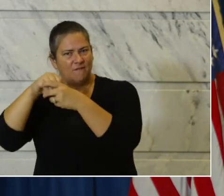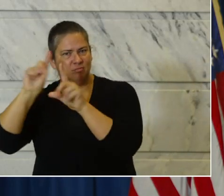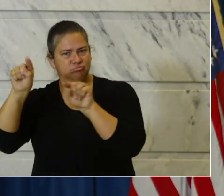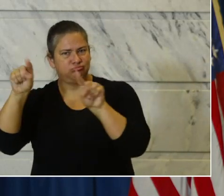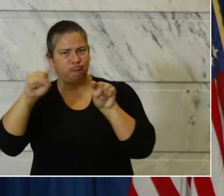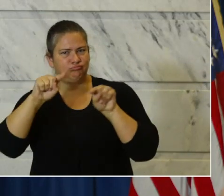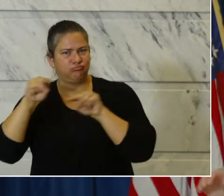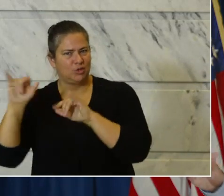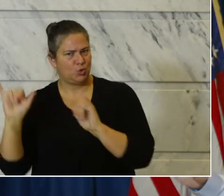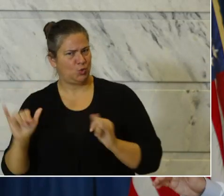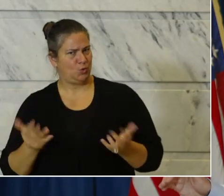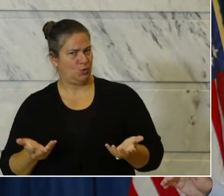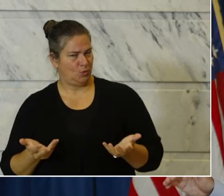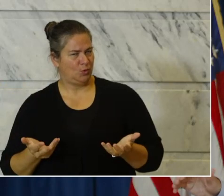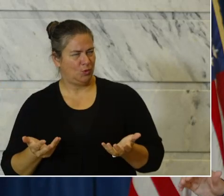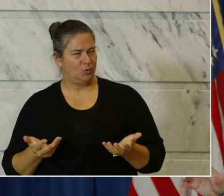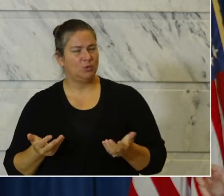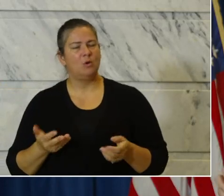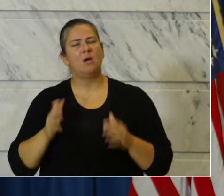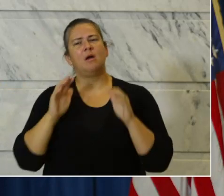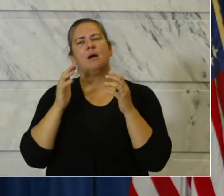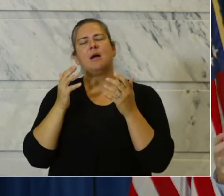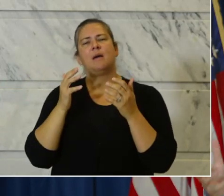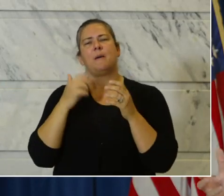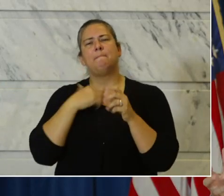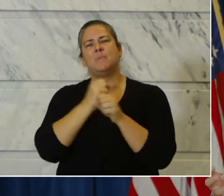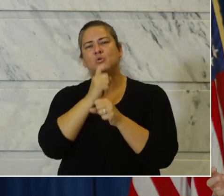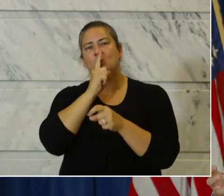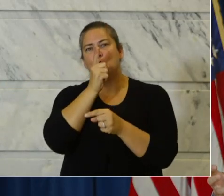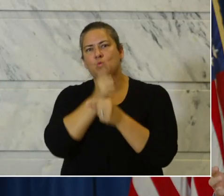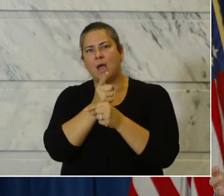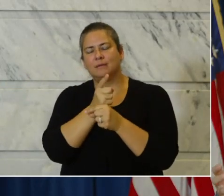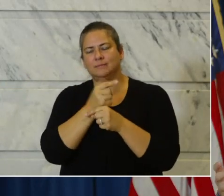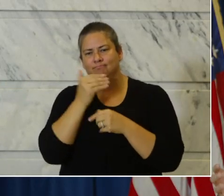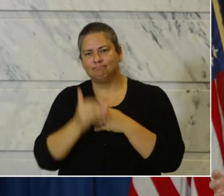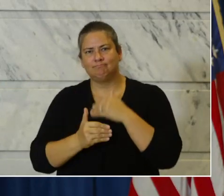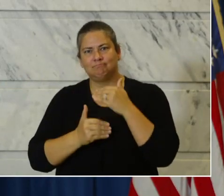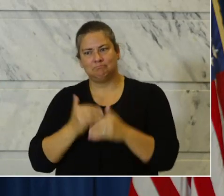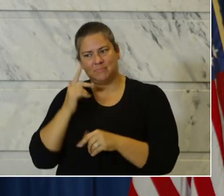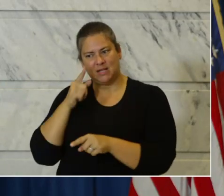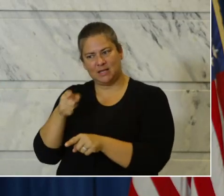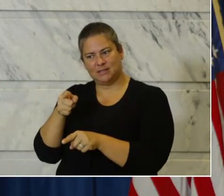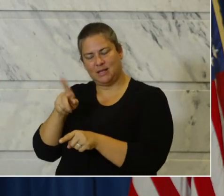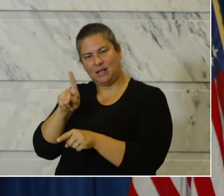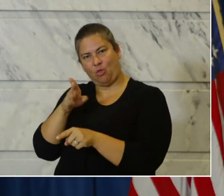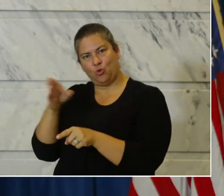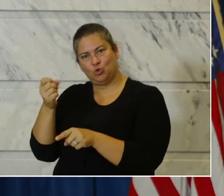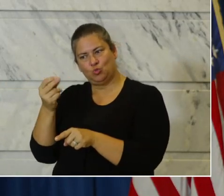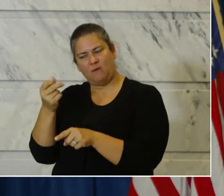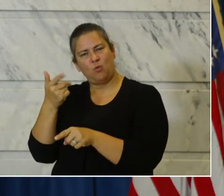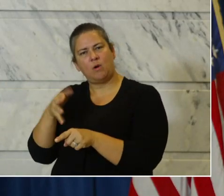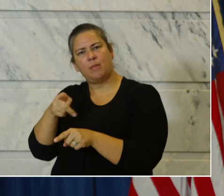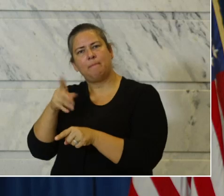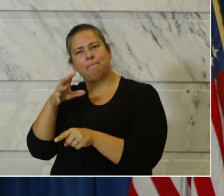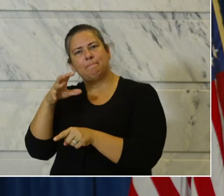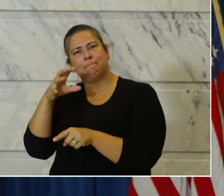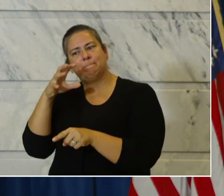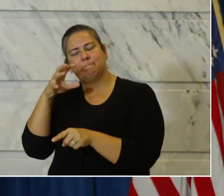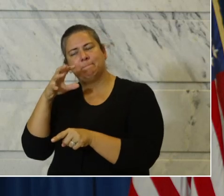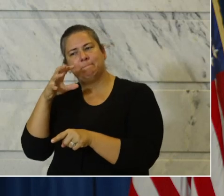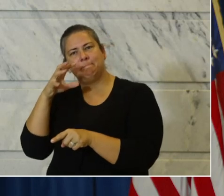can make sure we're taking the right steps so K through 12 students don't miss out